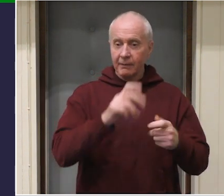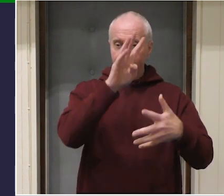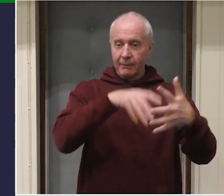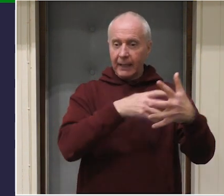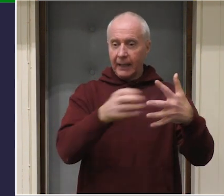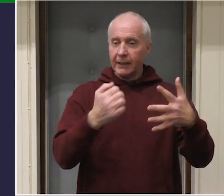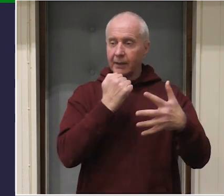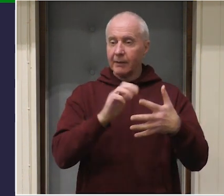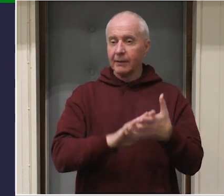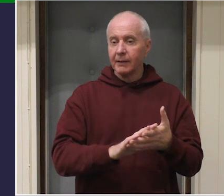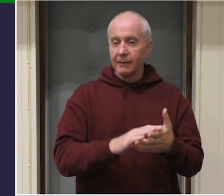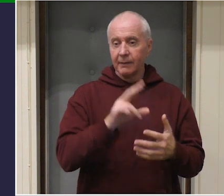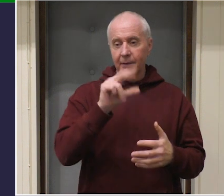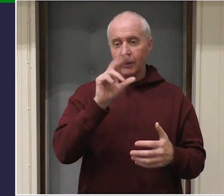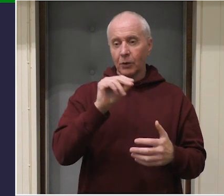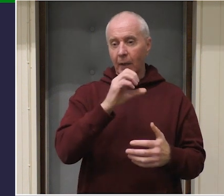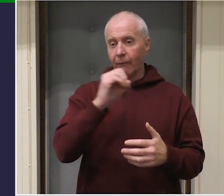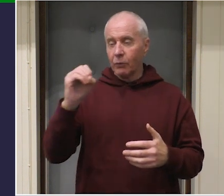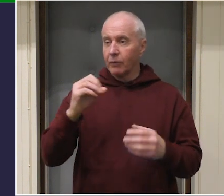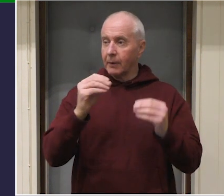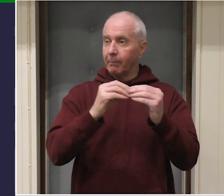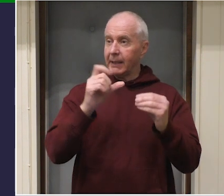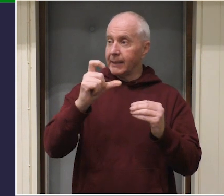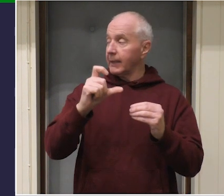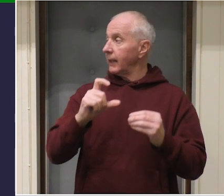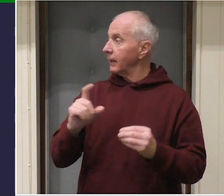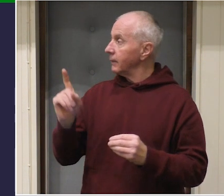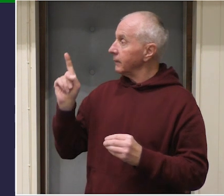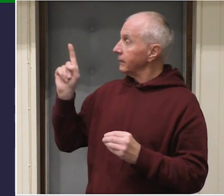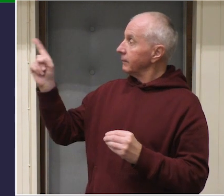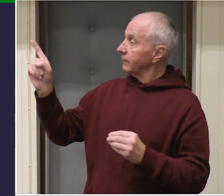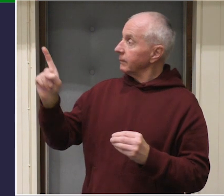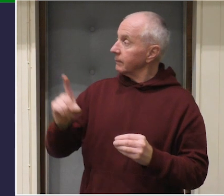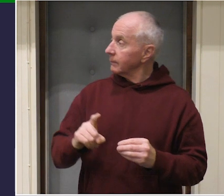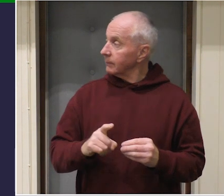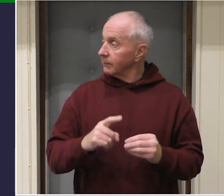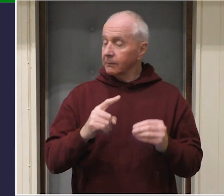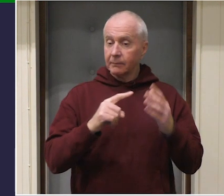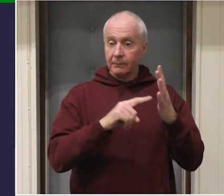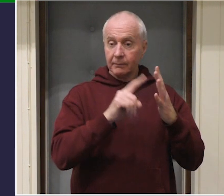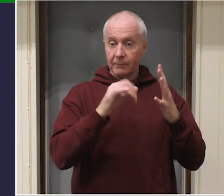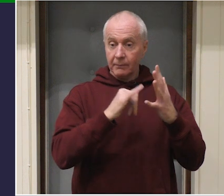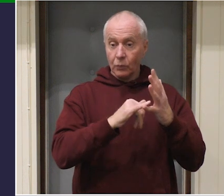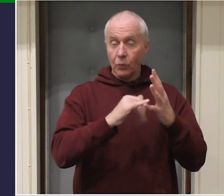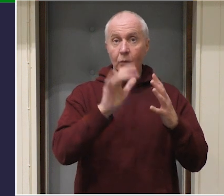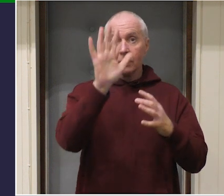Cairo calendar about 1200 BC, there's clear evidence that the god Horus has events occurring